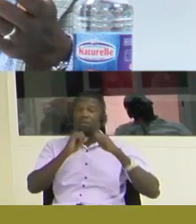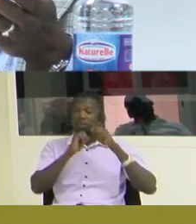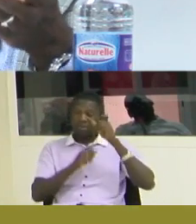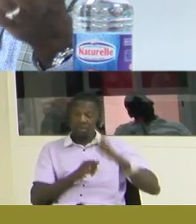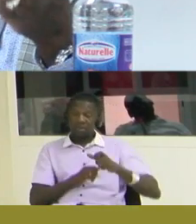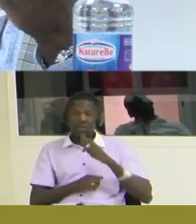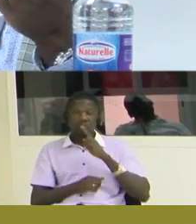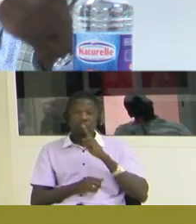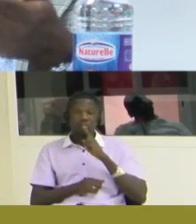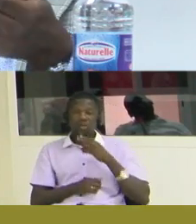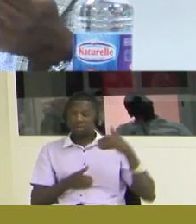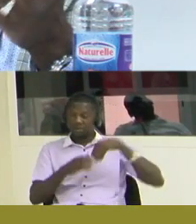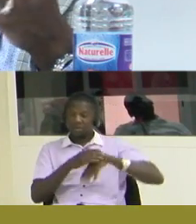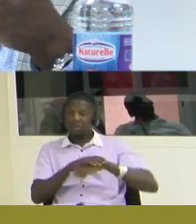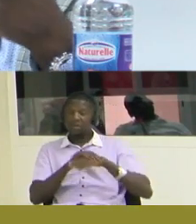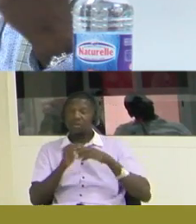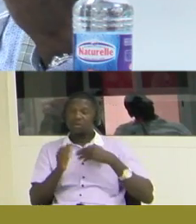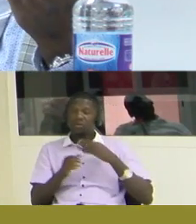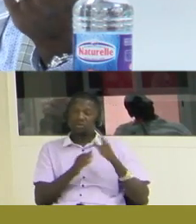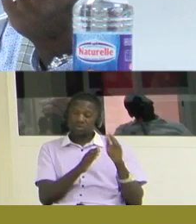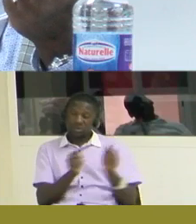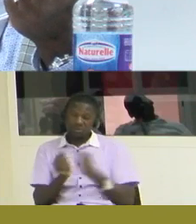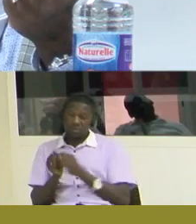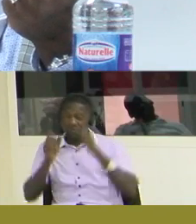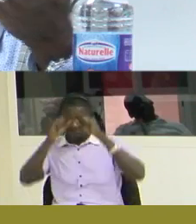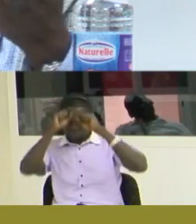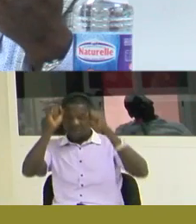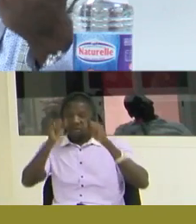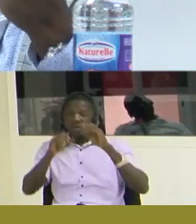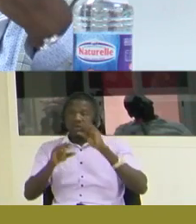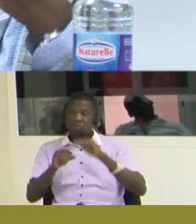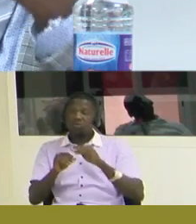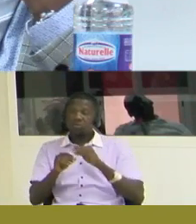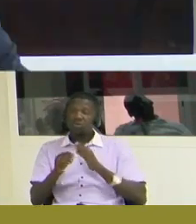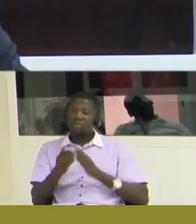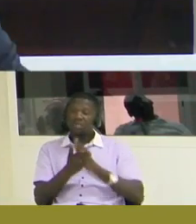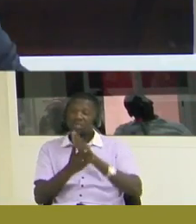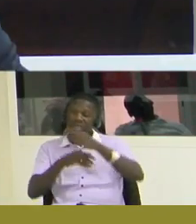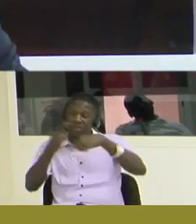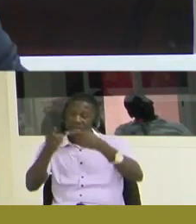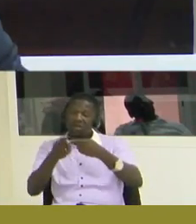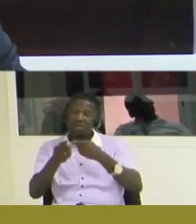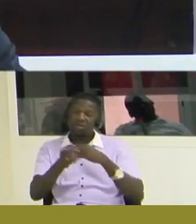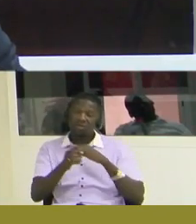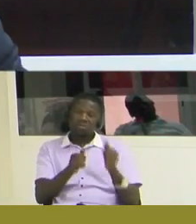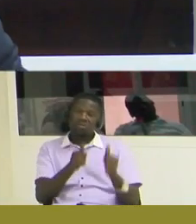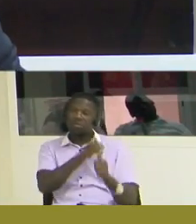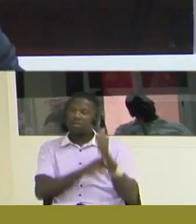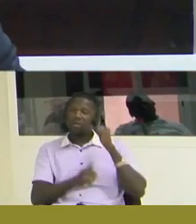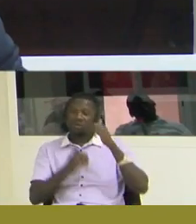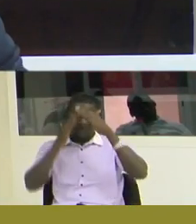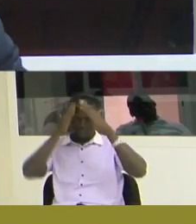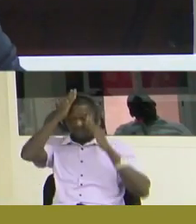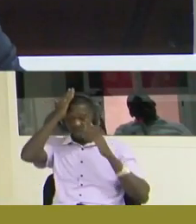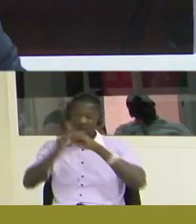government do transition and go back to barracks would you agree with that no sir I thought we were talking about the corruption I I